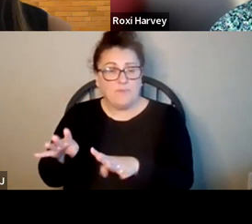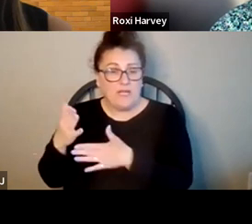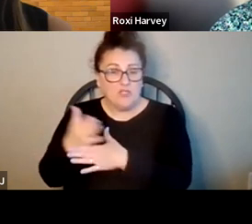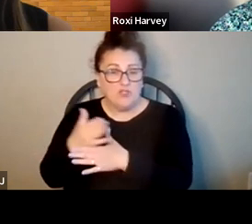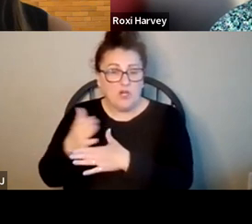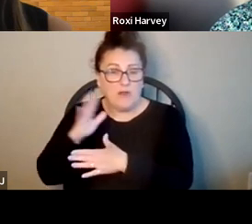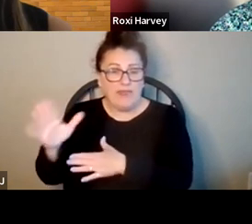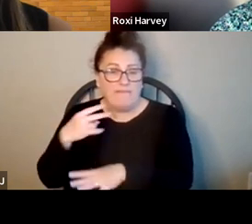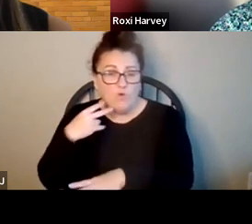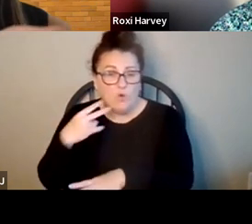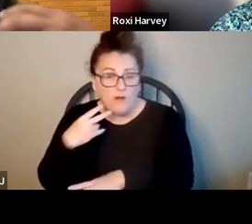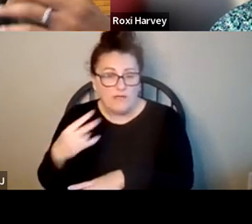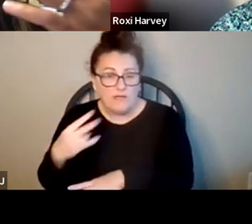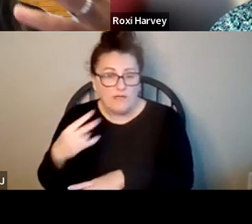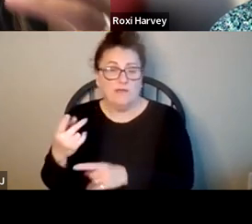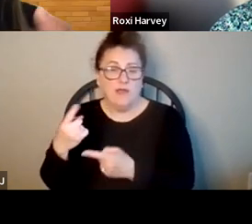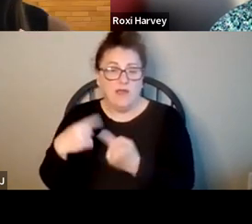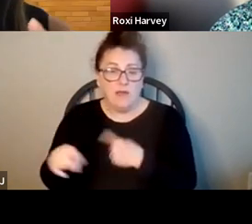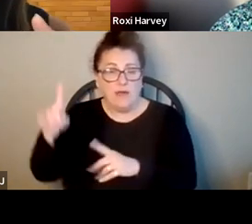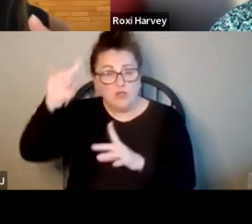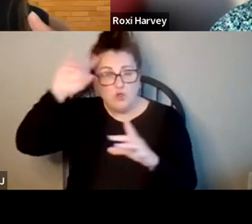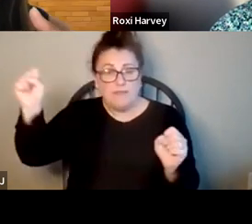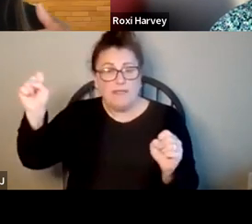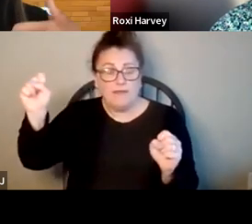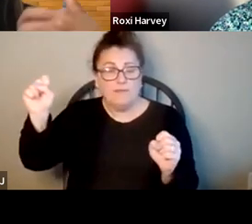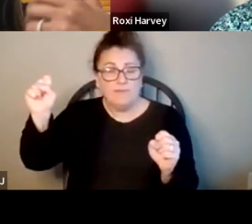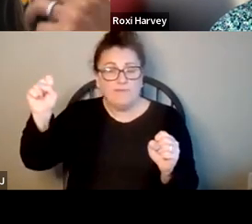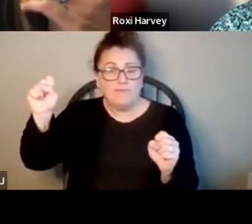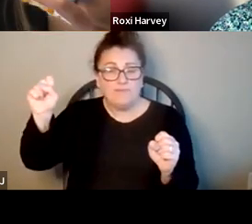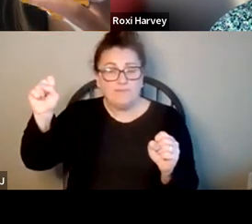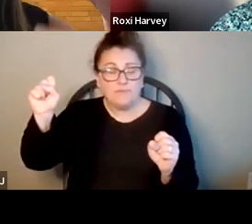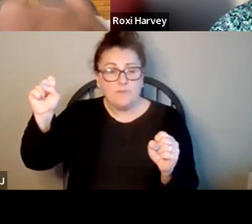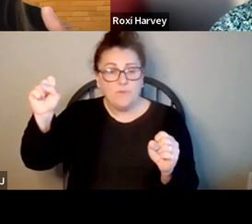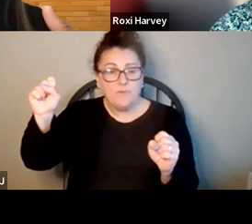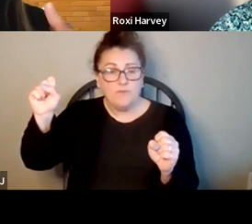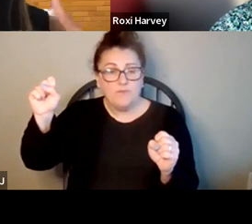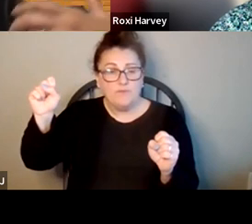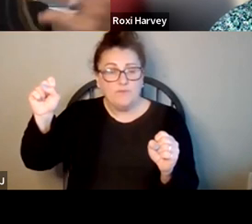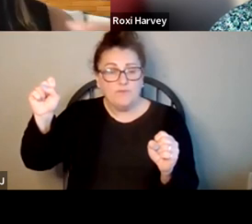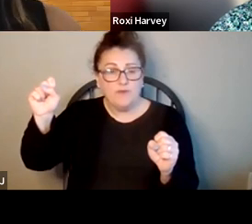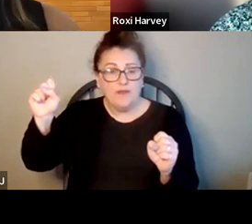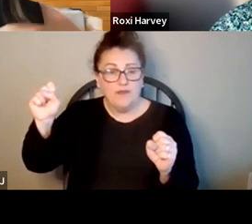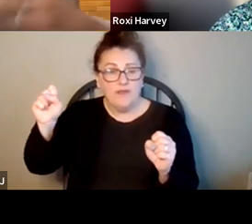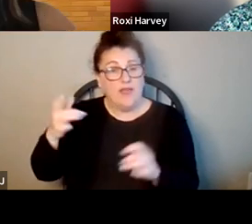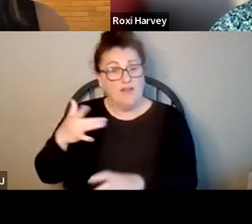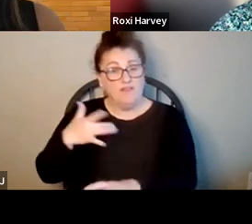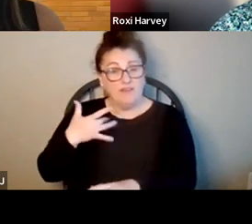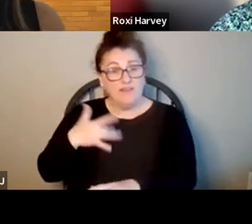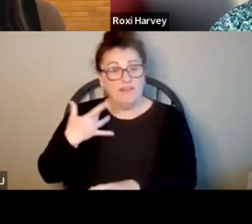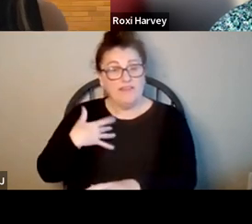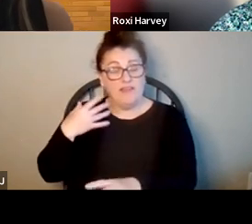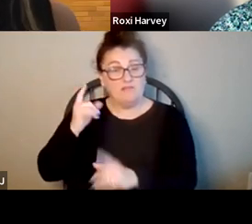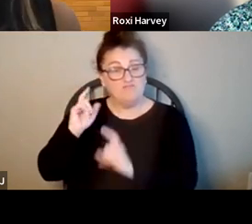their voices about a superintendent that they will feel like they have contributed